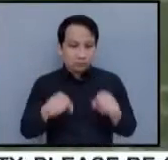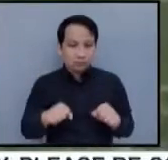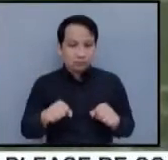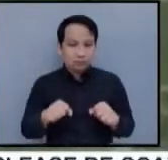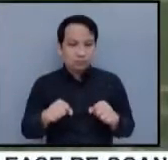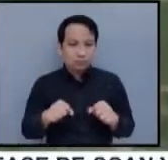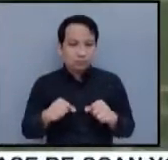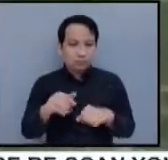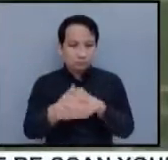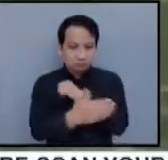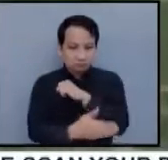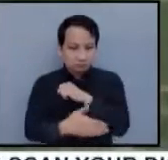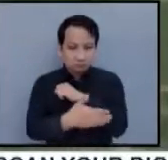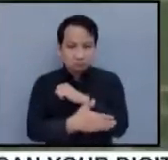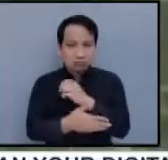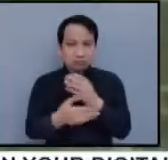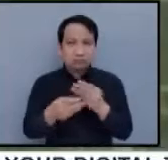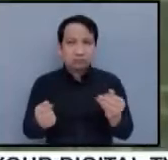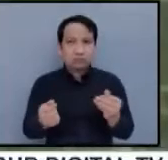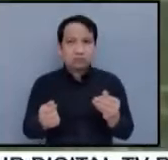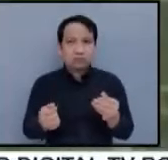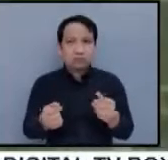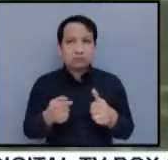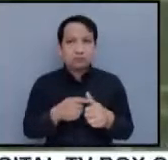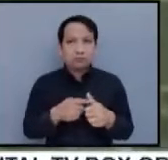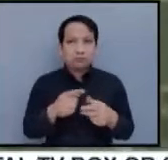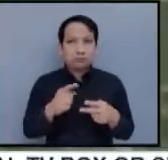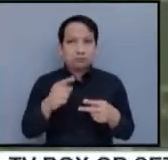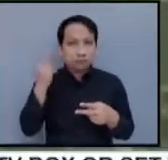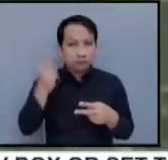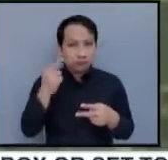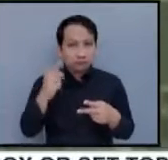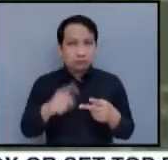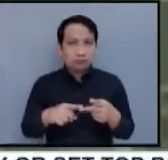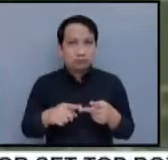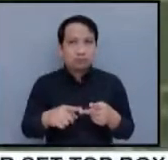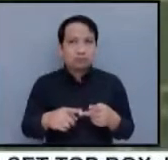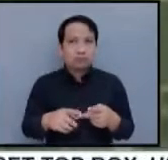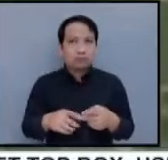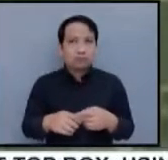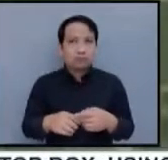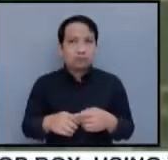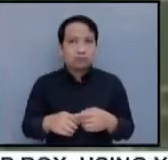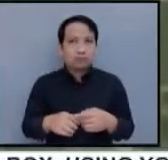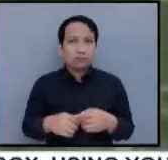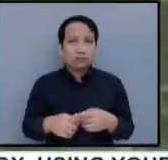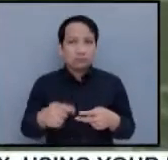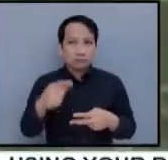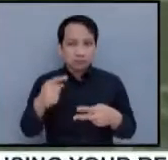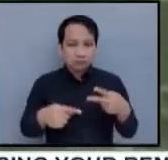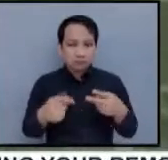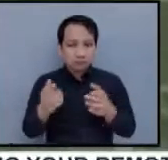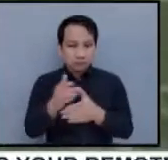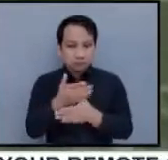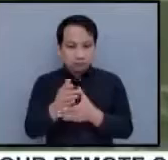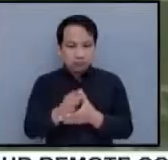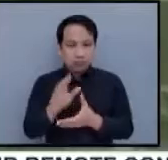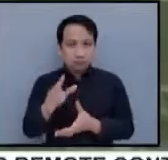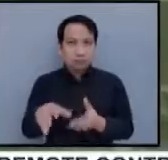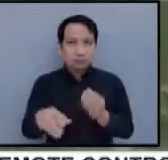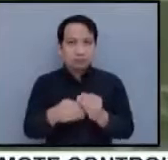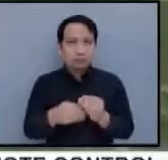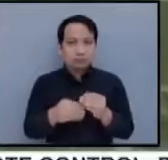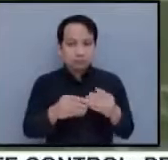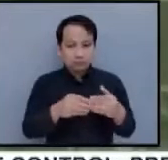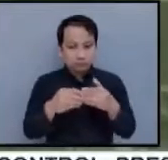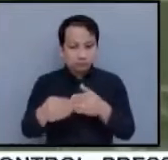differences through reason and through right. These two contributions provide useful guidance for